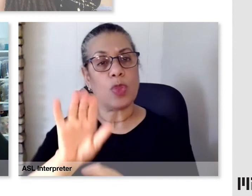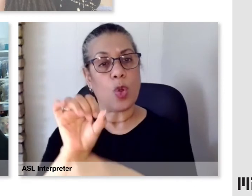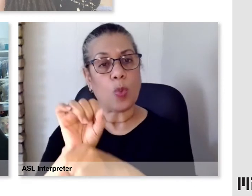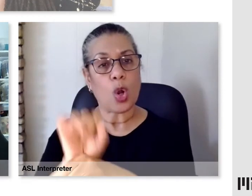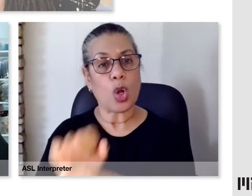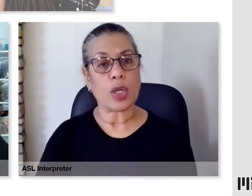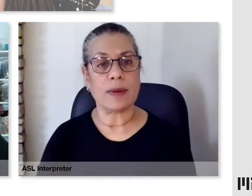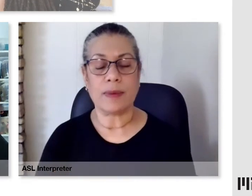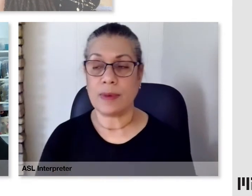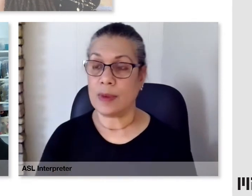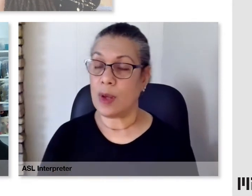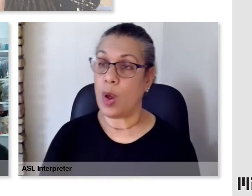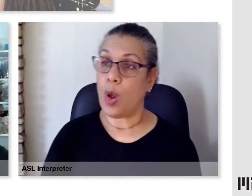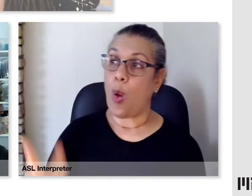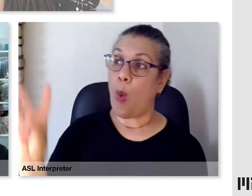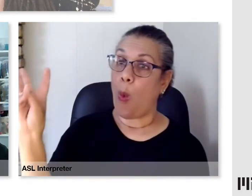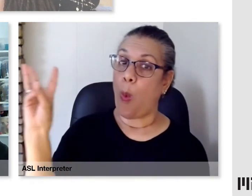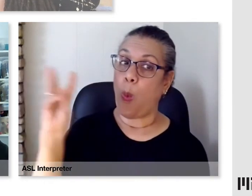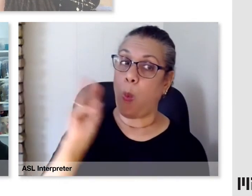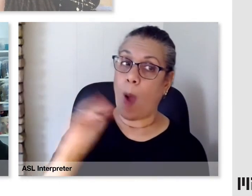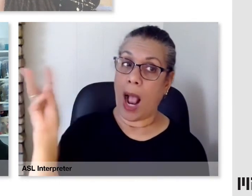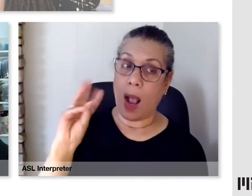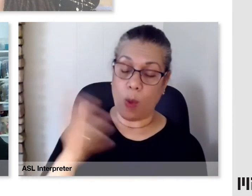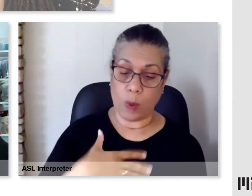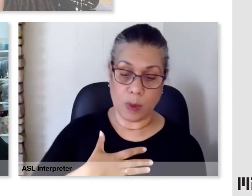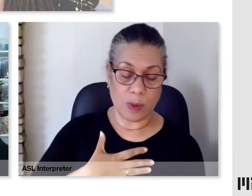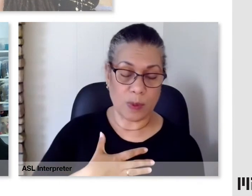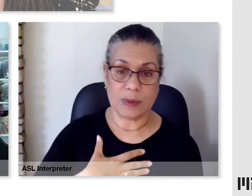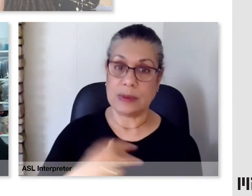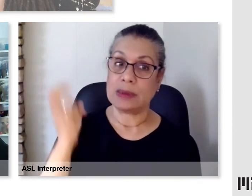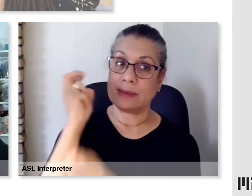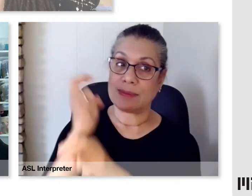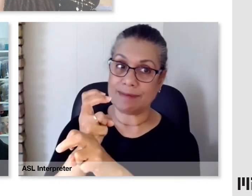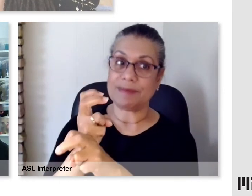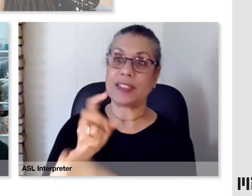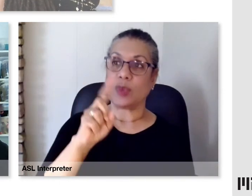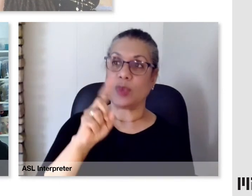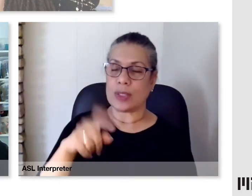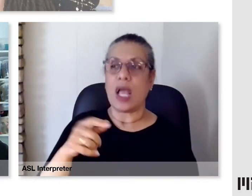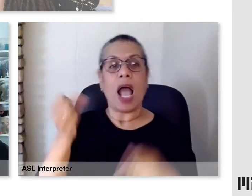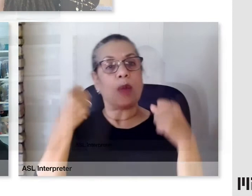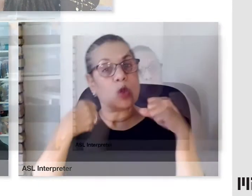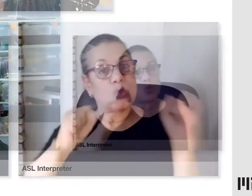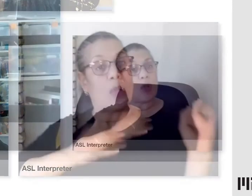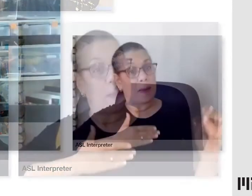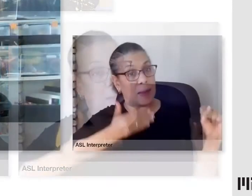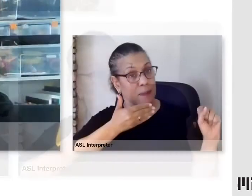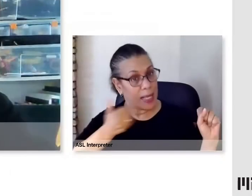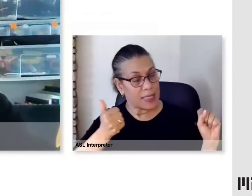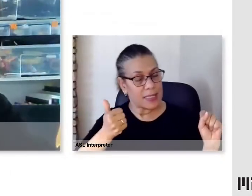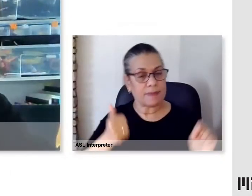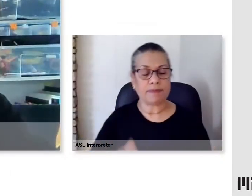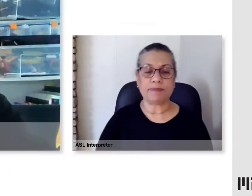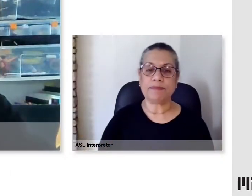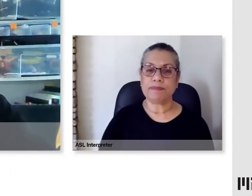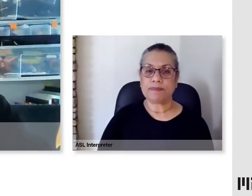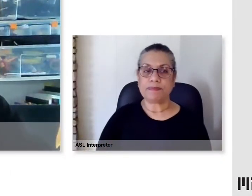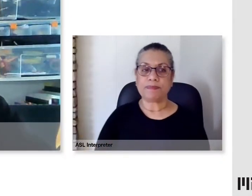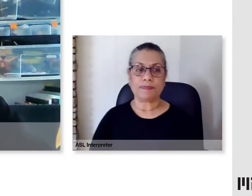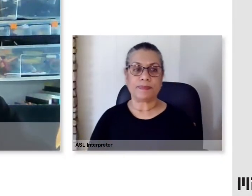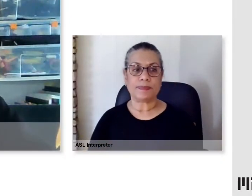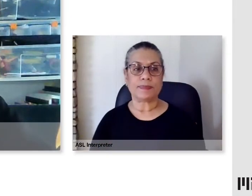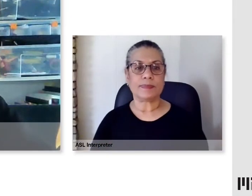Wow, that's a difficult one, but I'll try to answer as best as I can. So